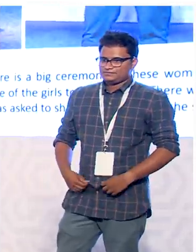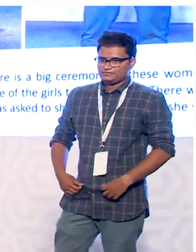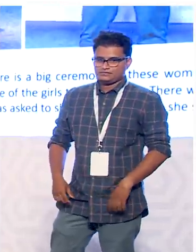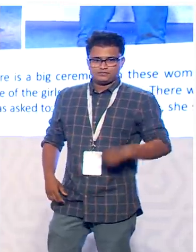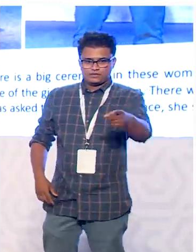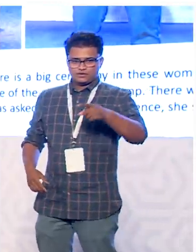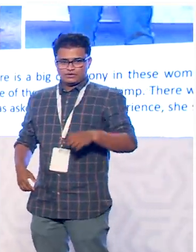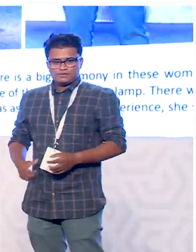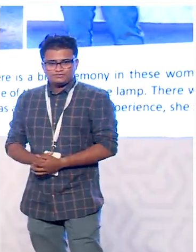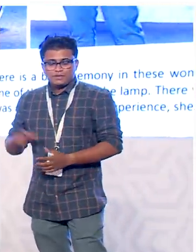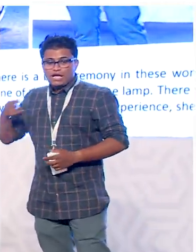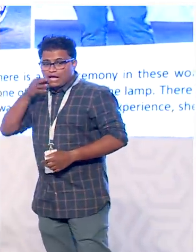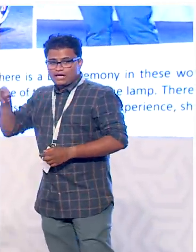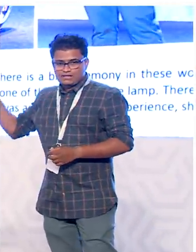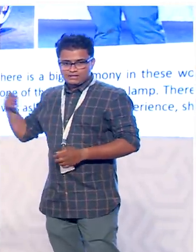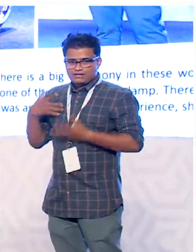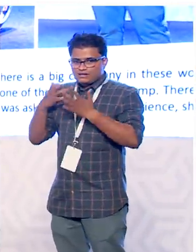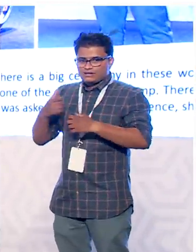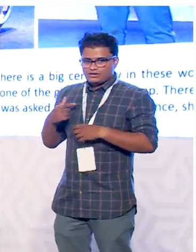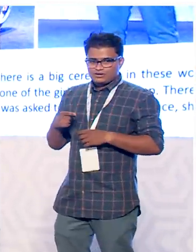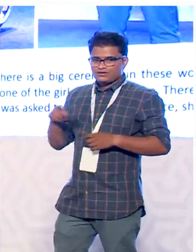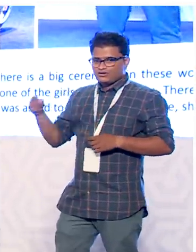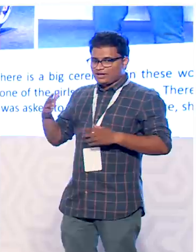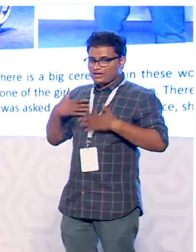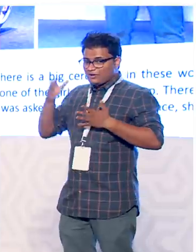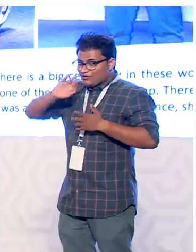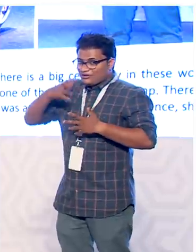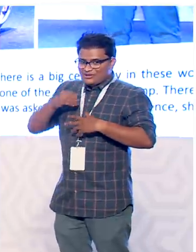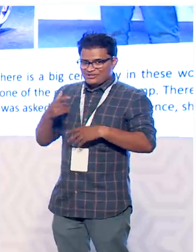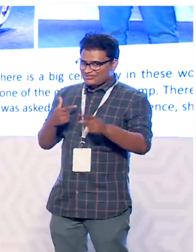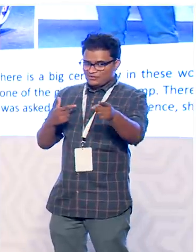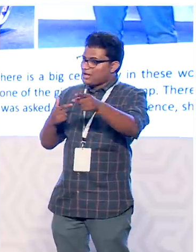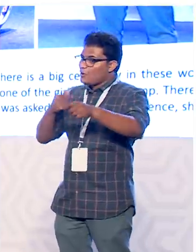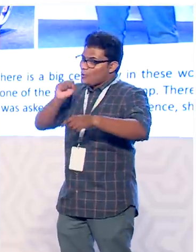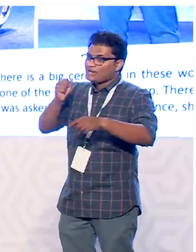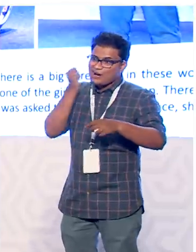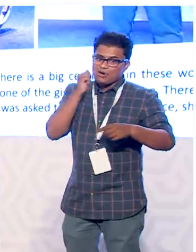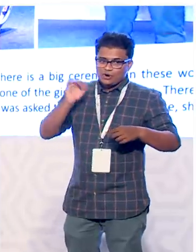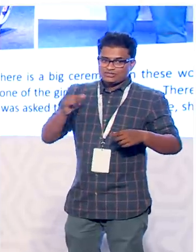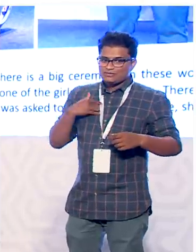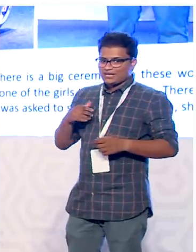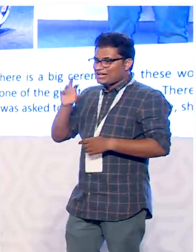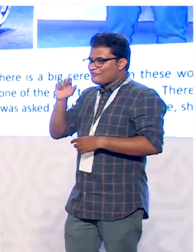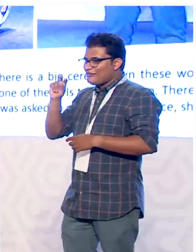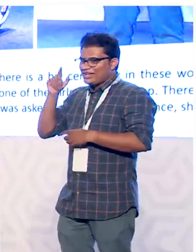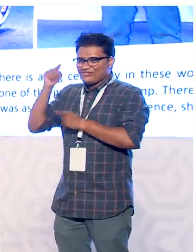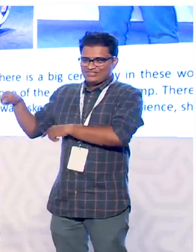First of all, ma'am, I'm a huge fan of yours and my mom also. Thank you.